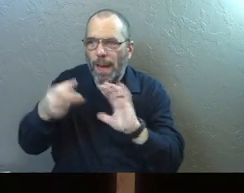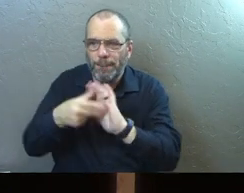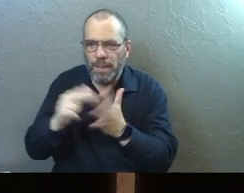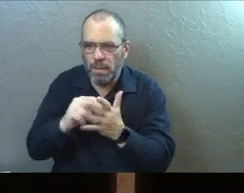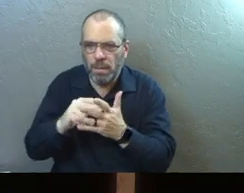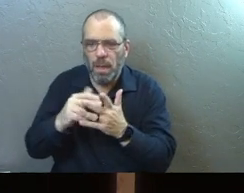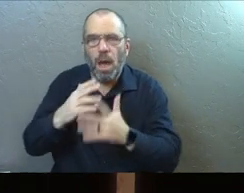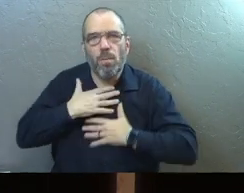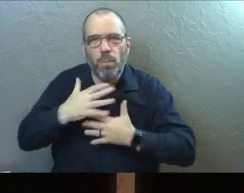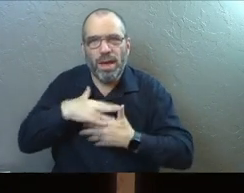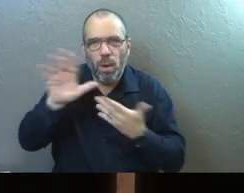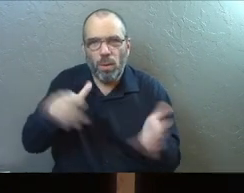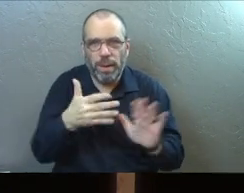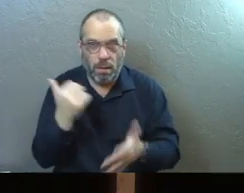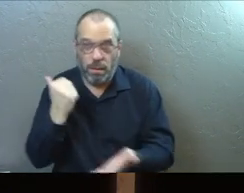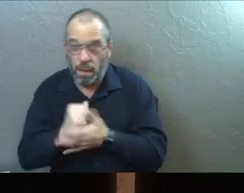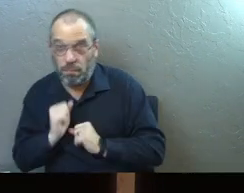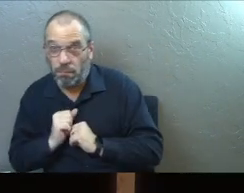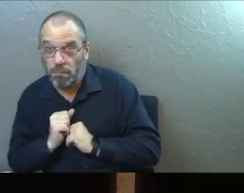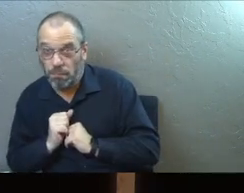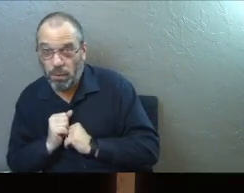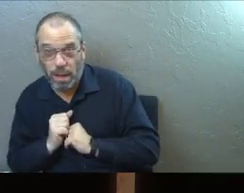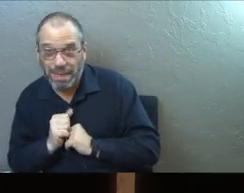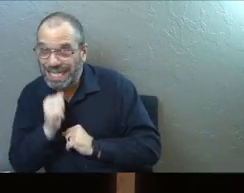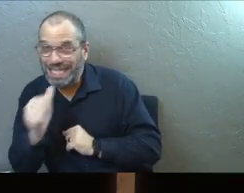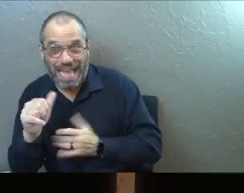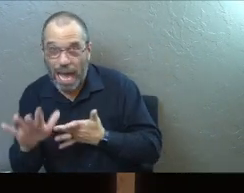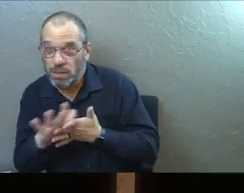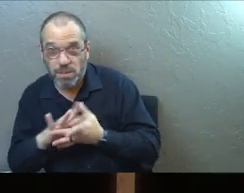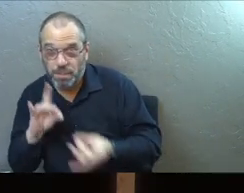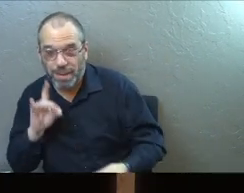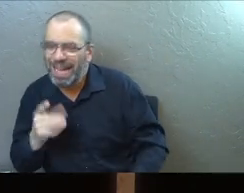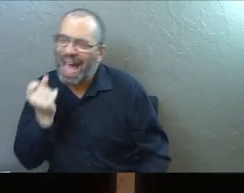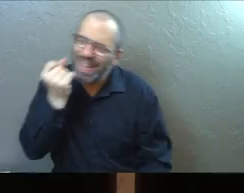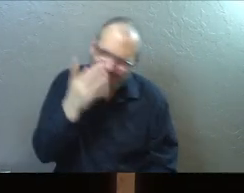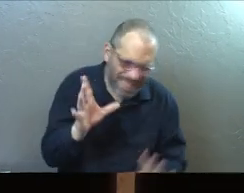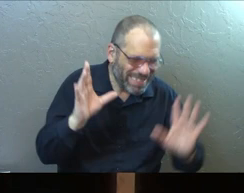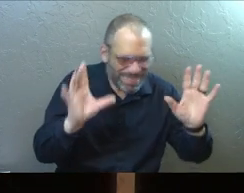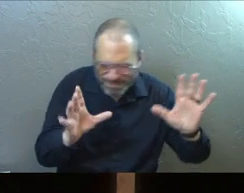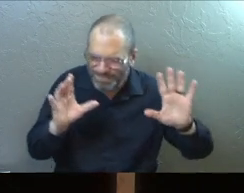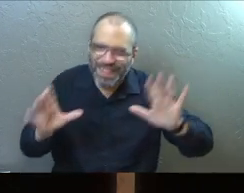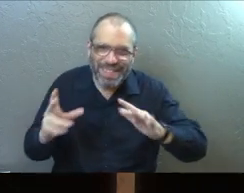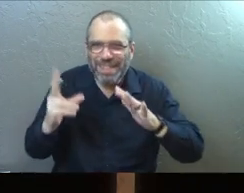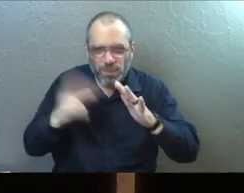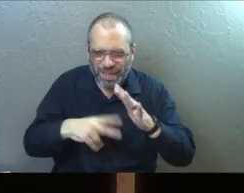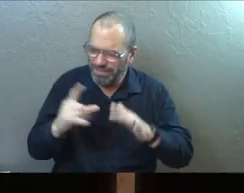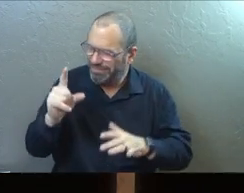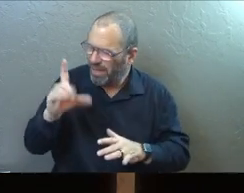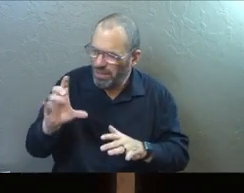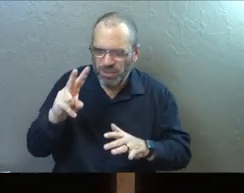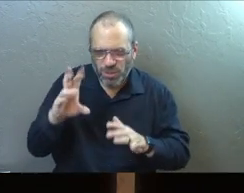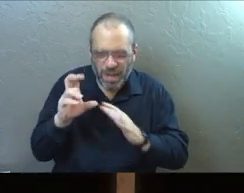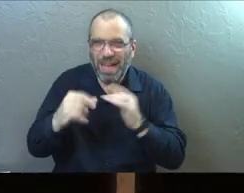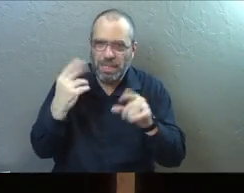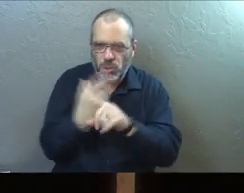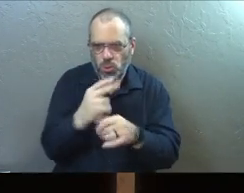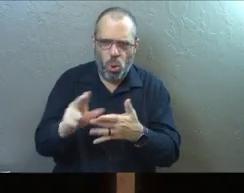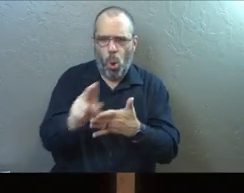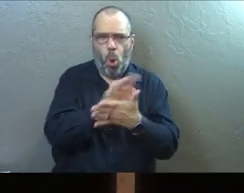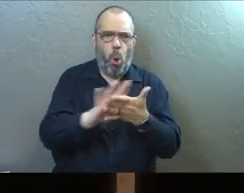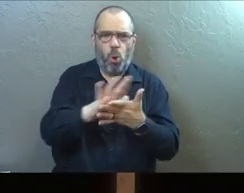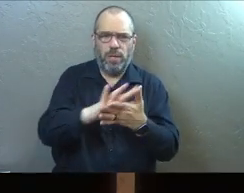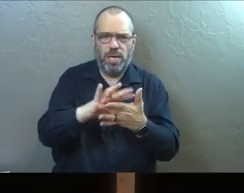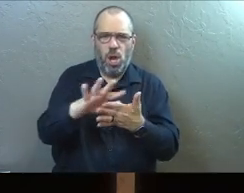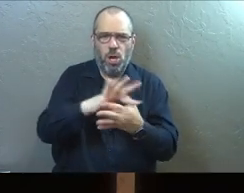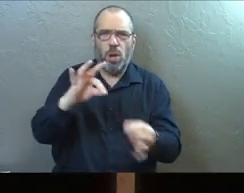Holy Ghost. Can I get an amen? Amen. I mean, I get it, guys. You know, like you go back a few hundred years and people use the word Holy